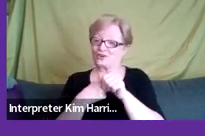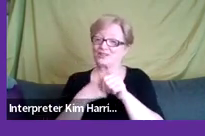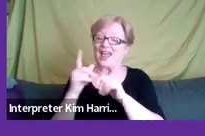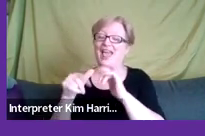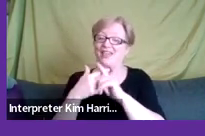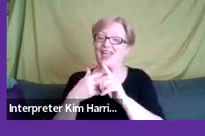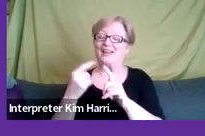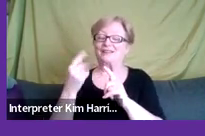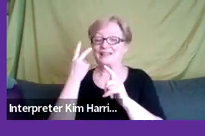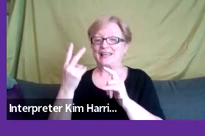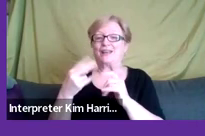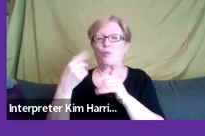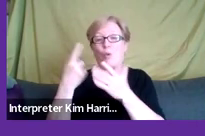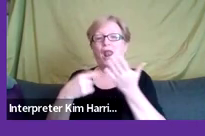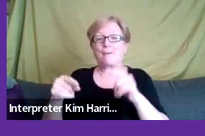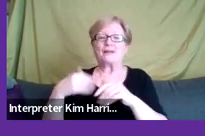there.